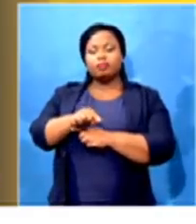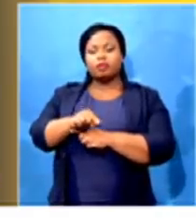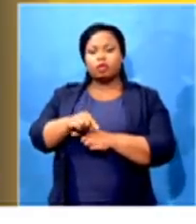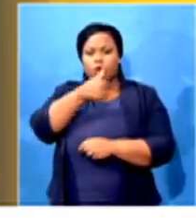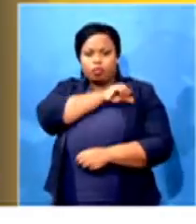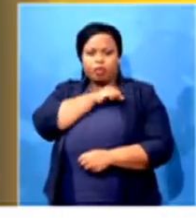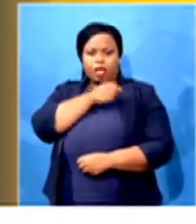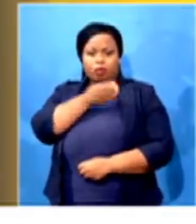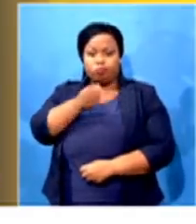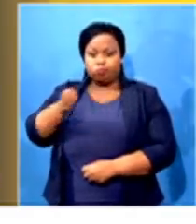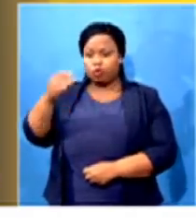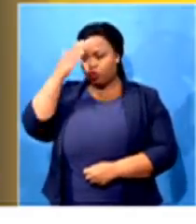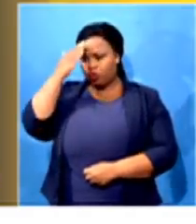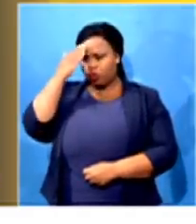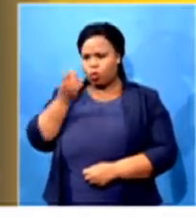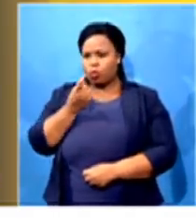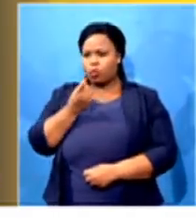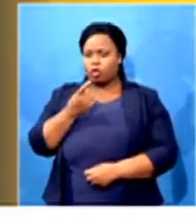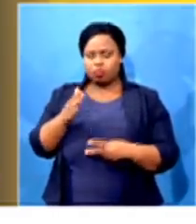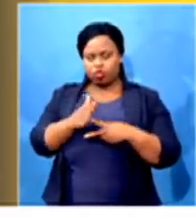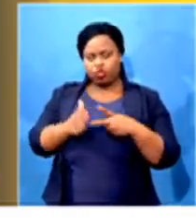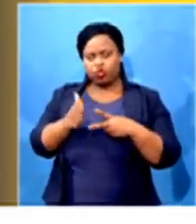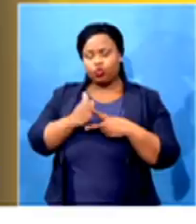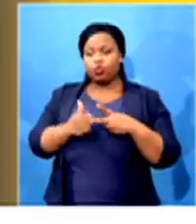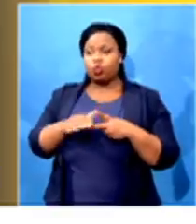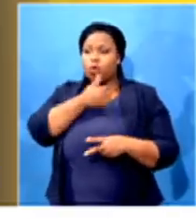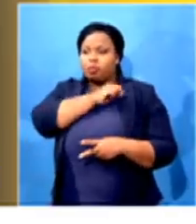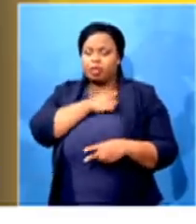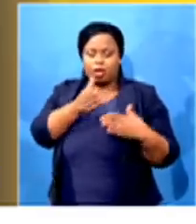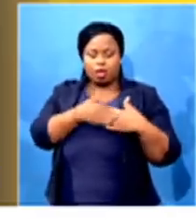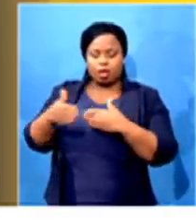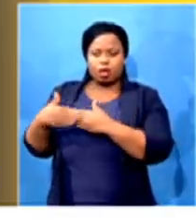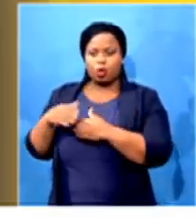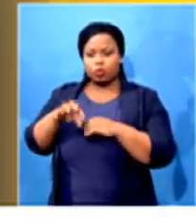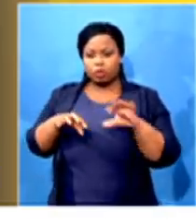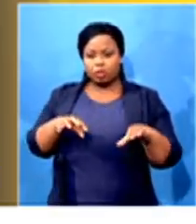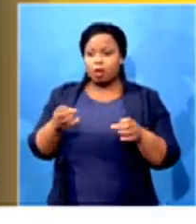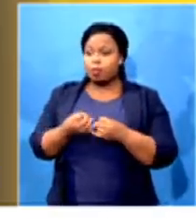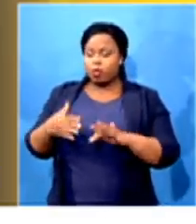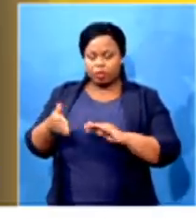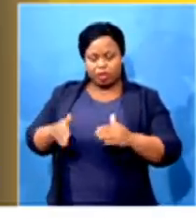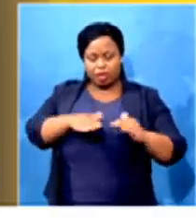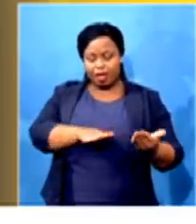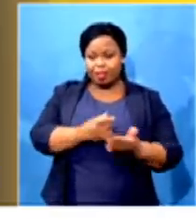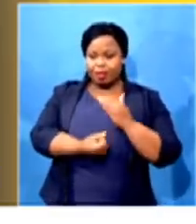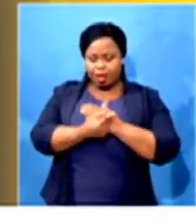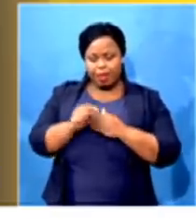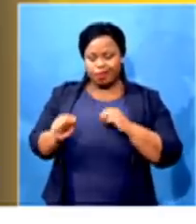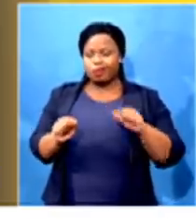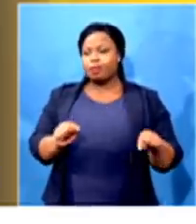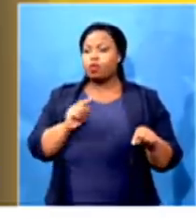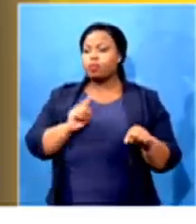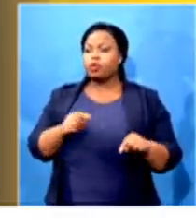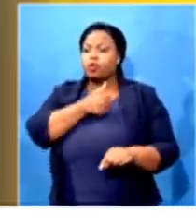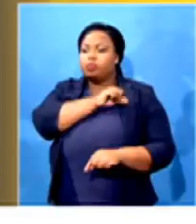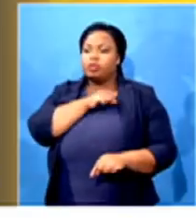aware of one hospital or two hospitals that we had to close down. And the majority of the deaths that we had then were coming from those